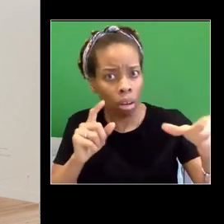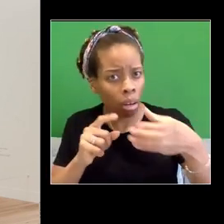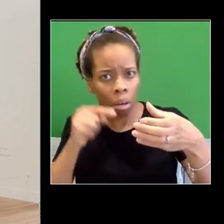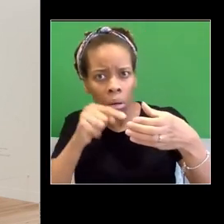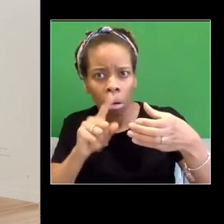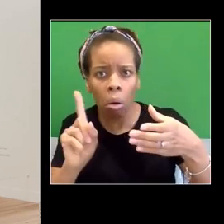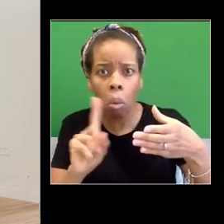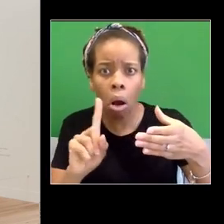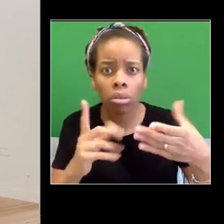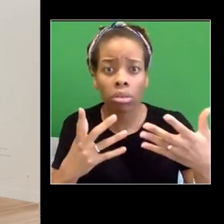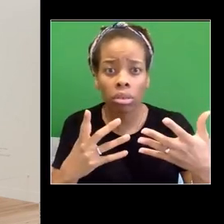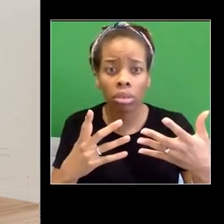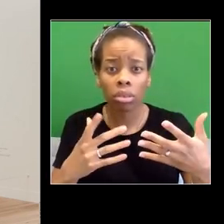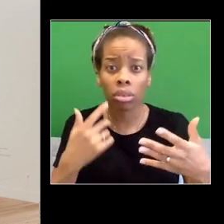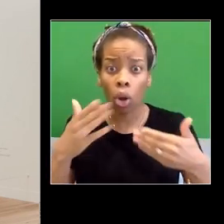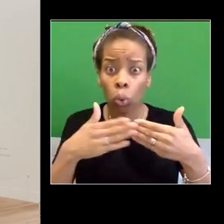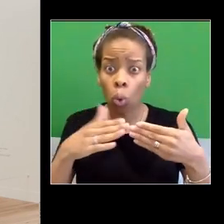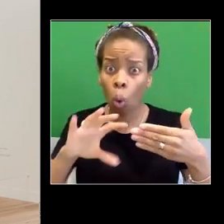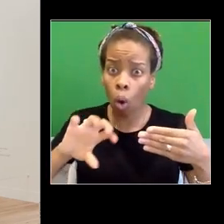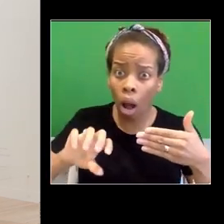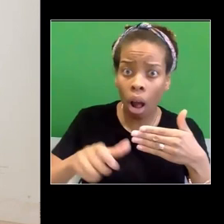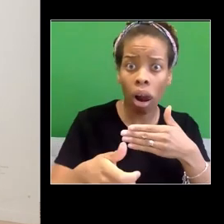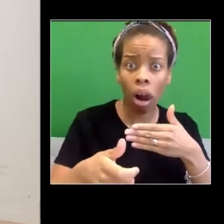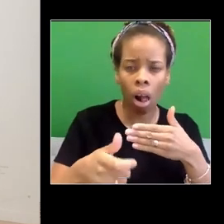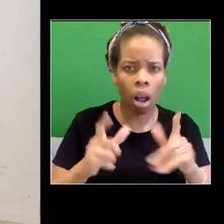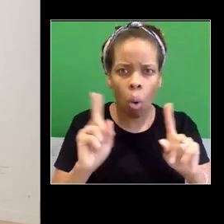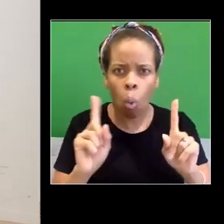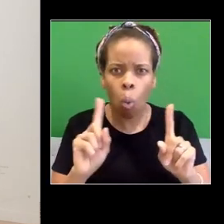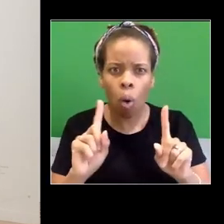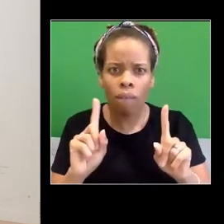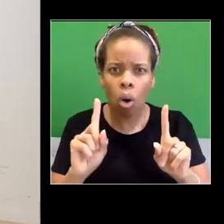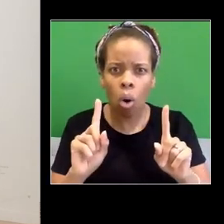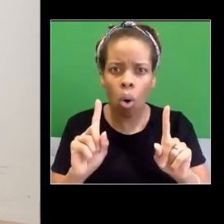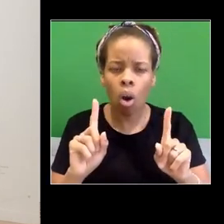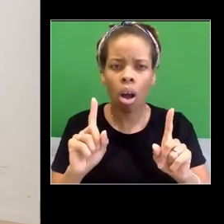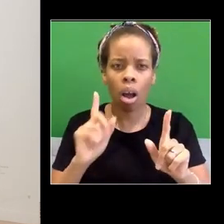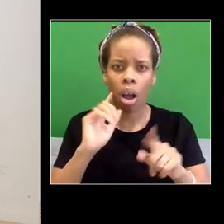They're turning the handle of a door to the side, but they're kind of turning around. There was an awkwardness to the body.